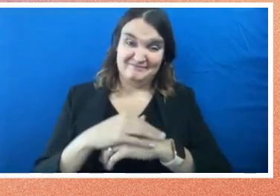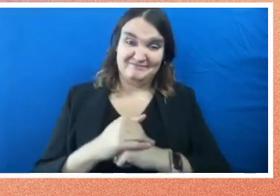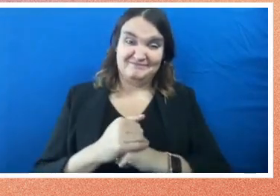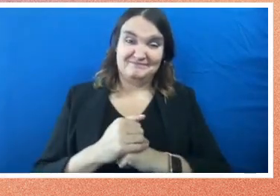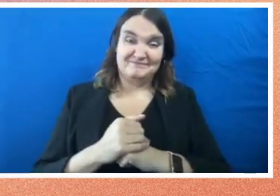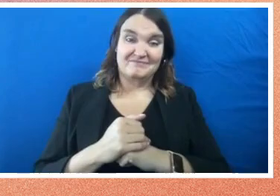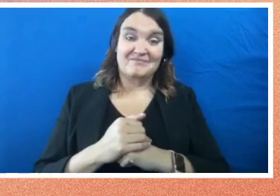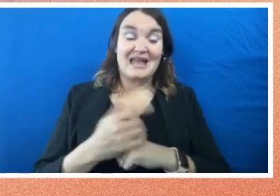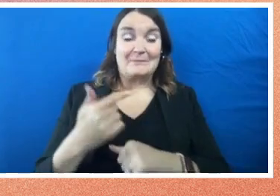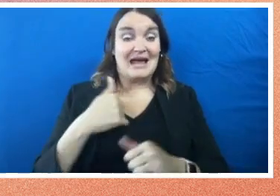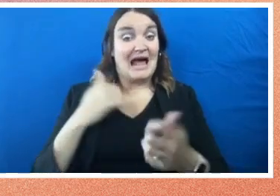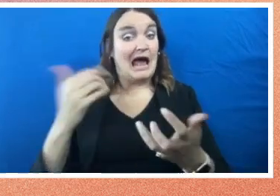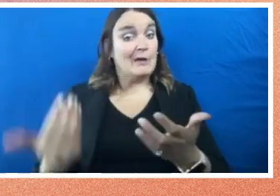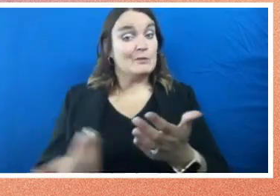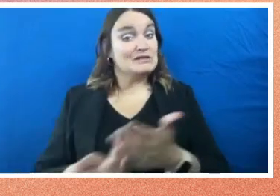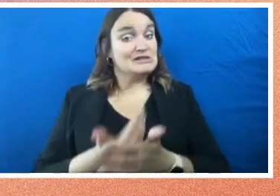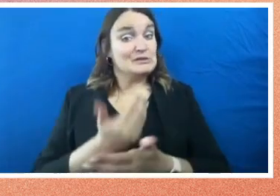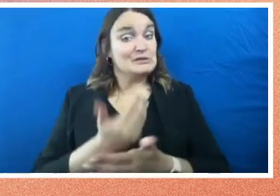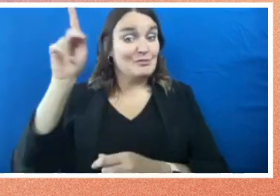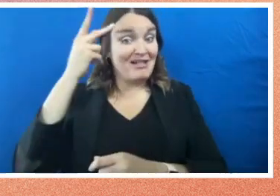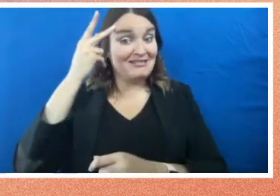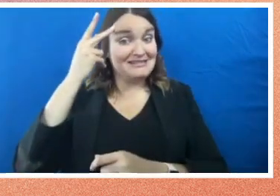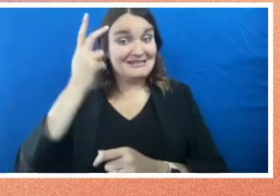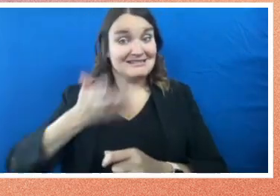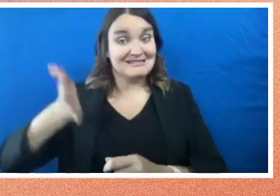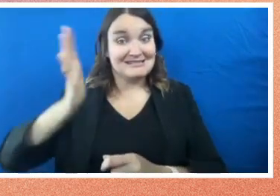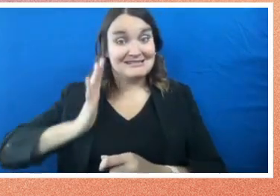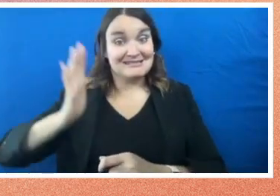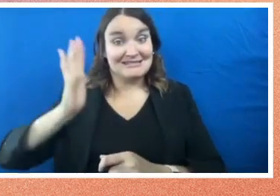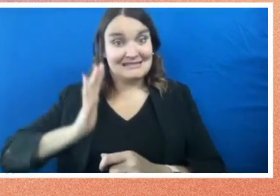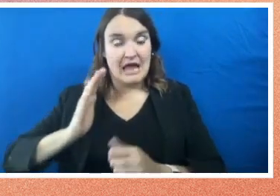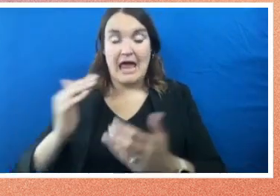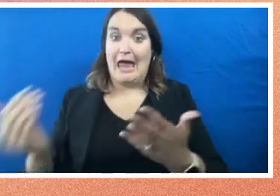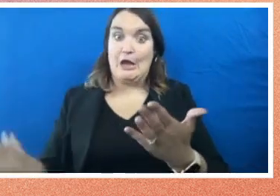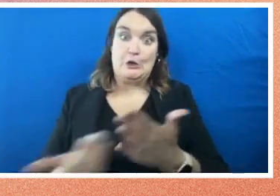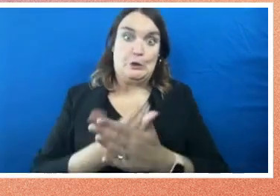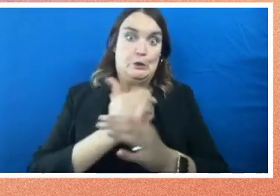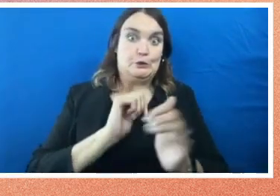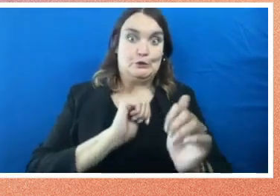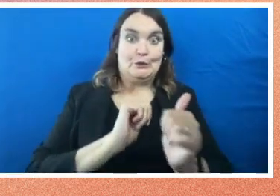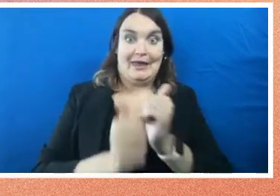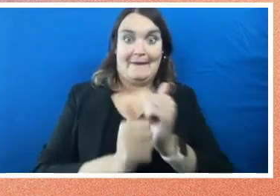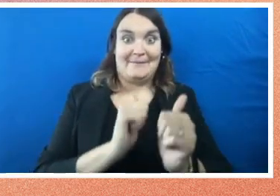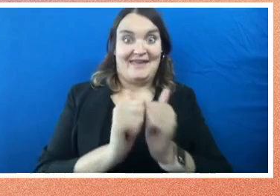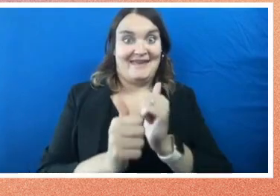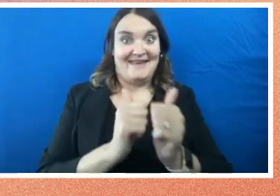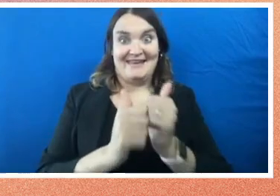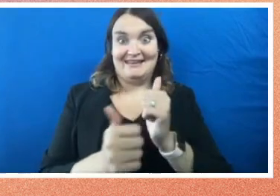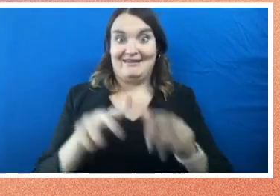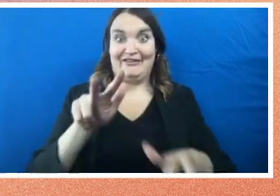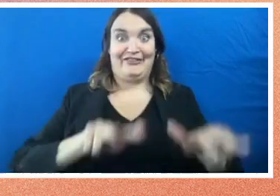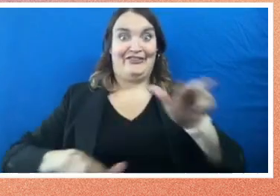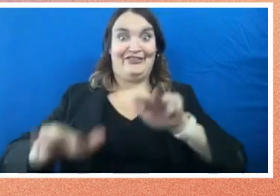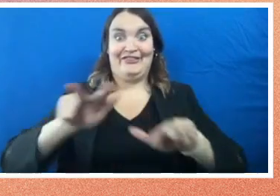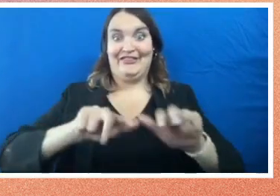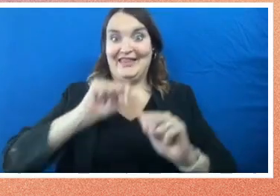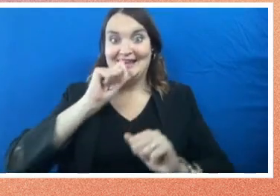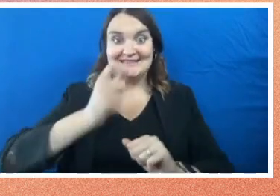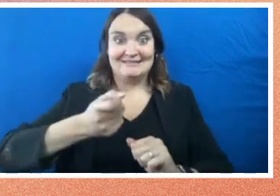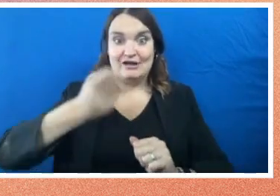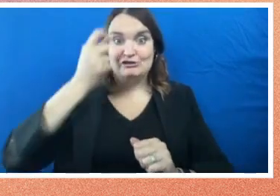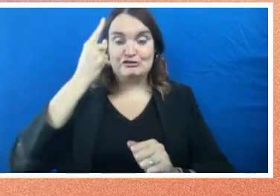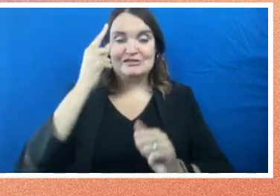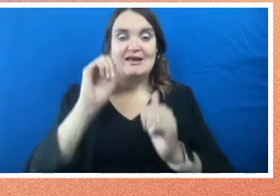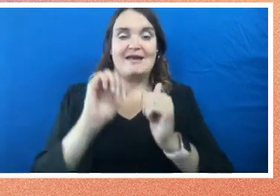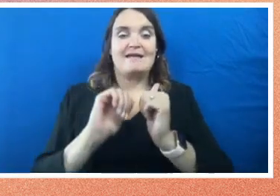to politics and very new to political campaigns, and I still just didn't get it. How the